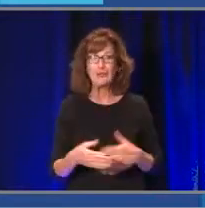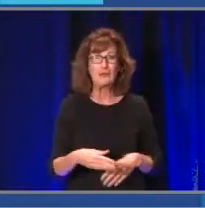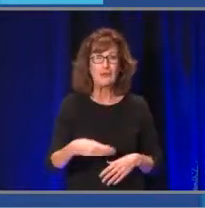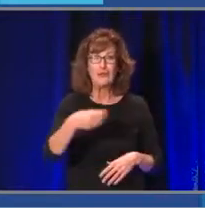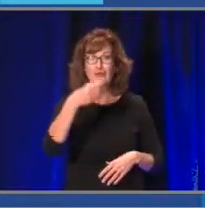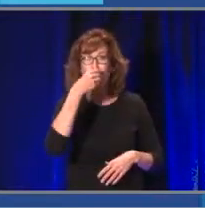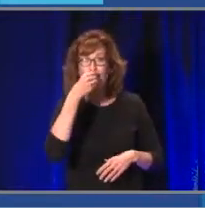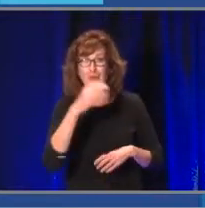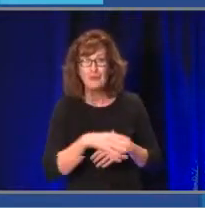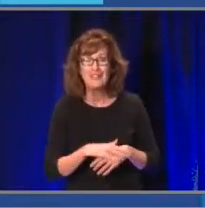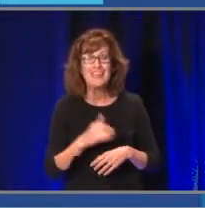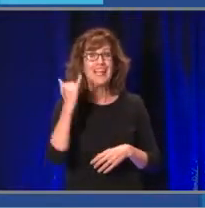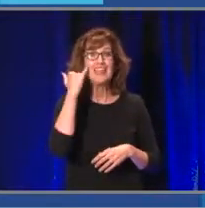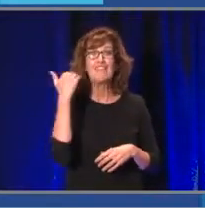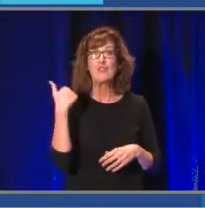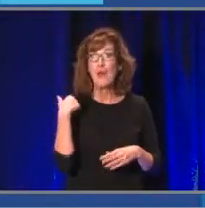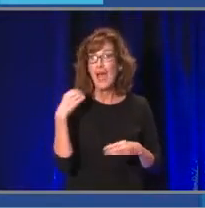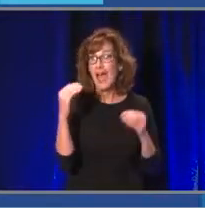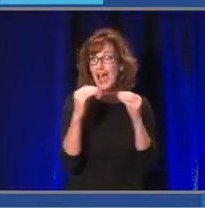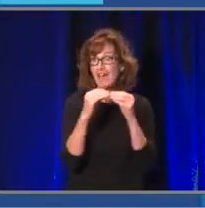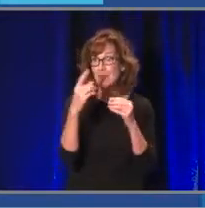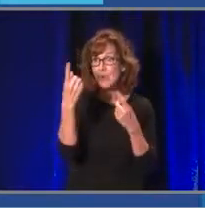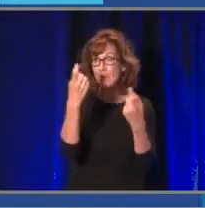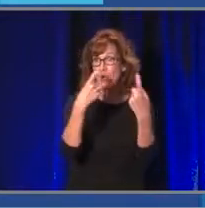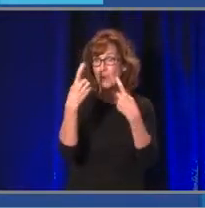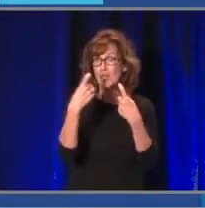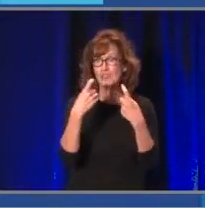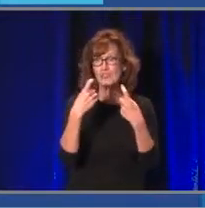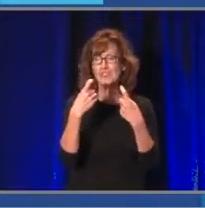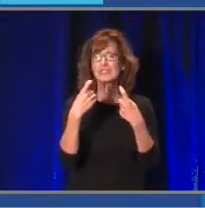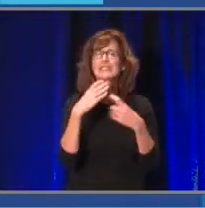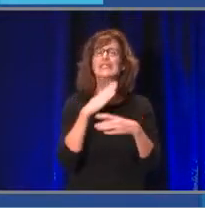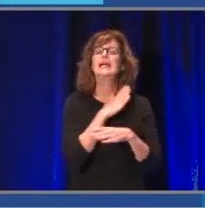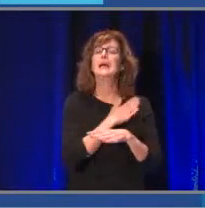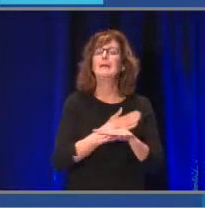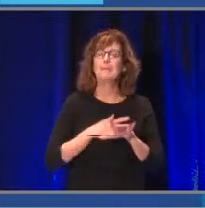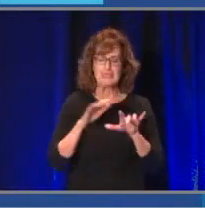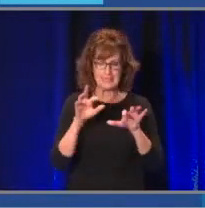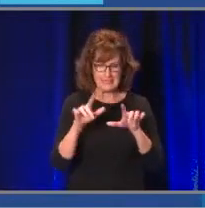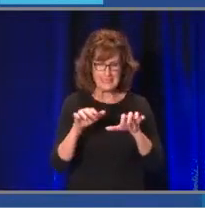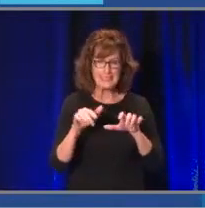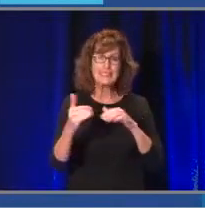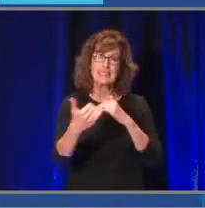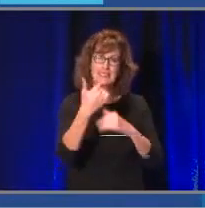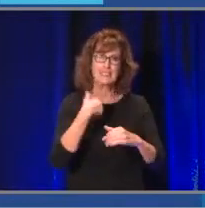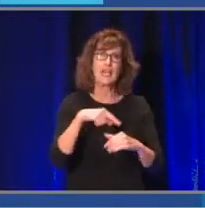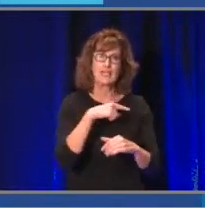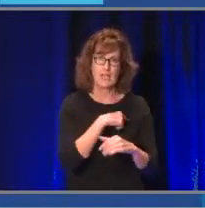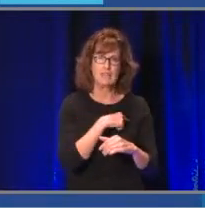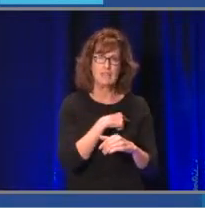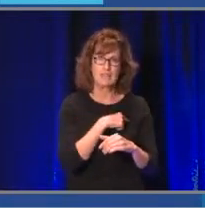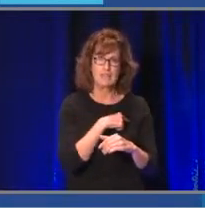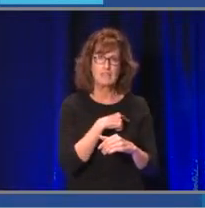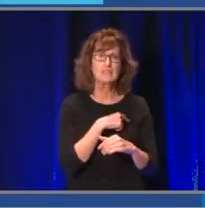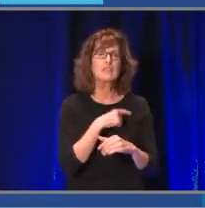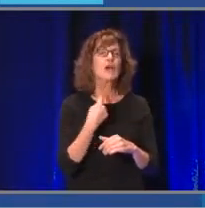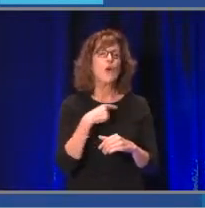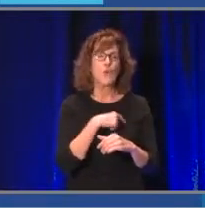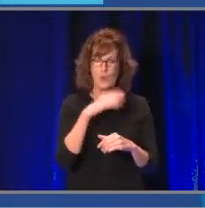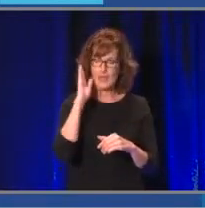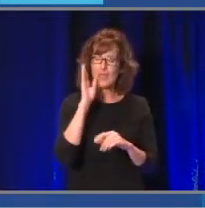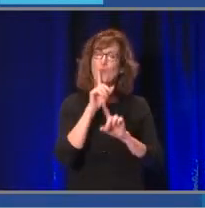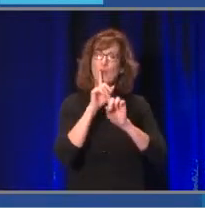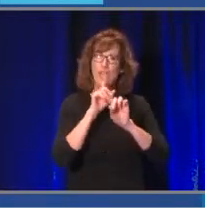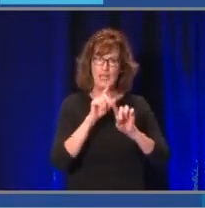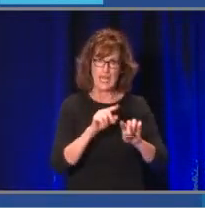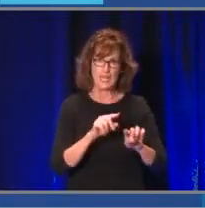in and send them to us. If you've already sent them in and unfortunately weren't answered, we're going to answer them for you. So sometime in the next week